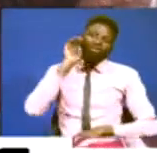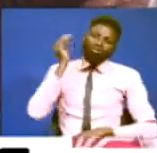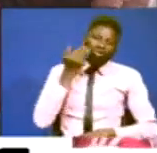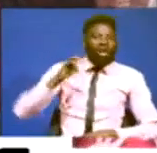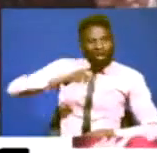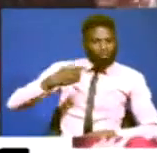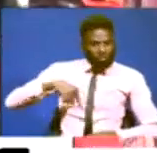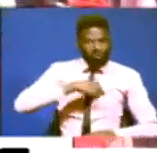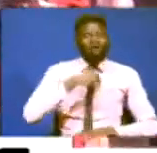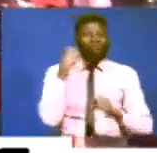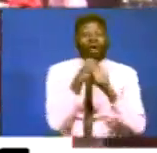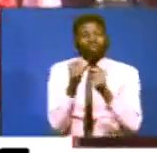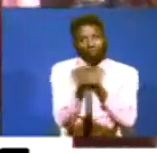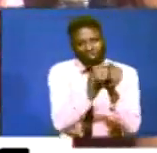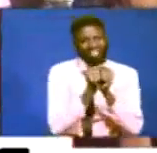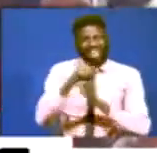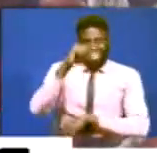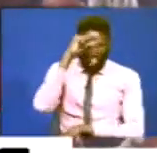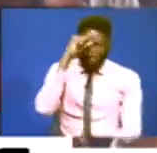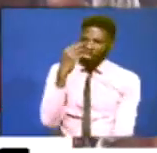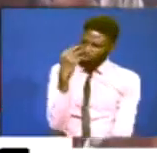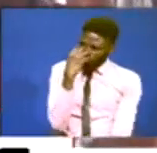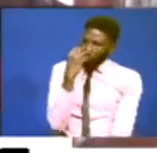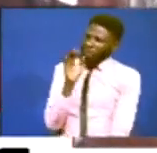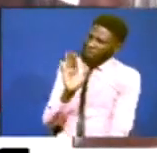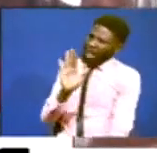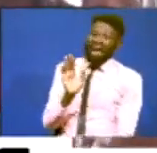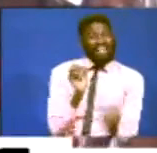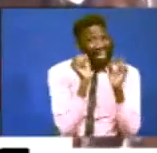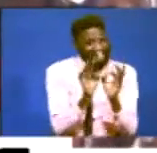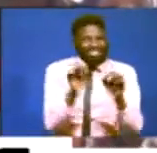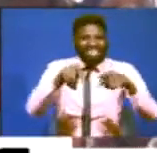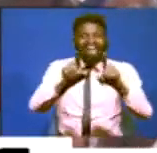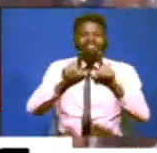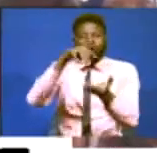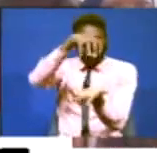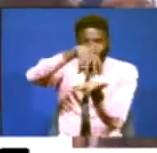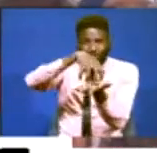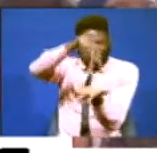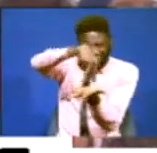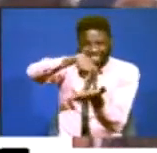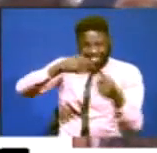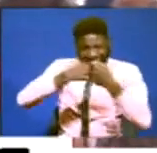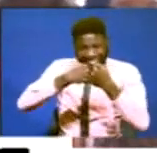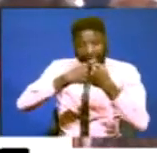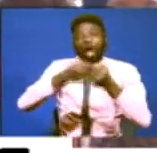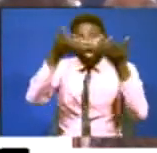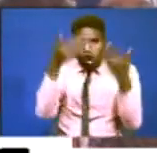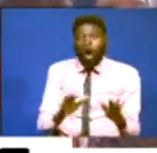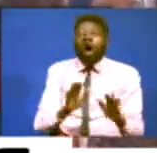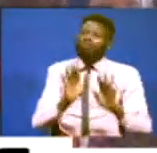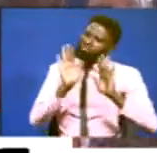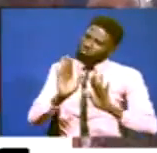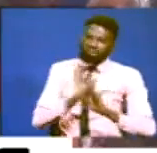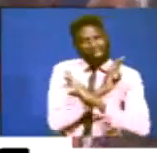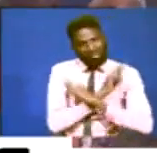William Samoe. Kama we umeangua kiti, upumzike, ungoje miaka tano ifanye nini?